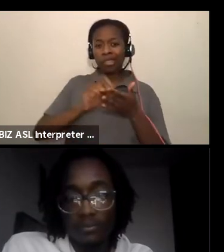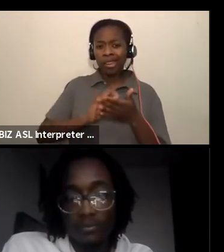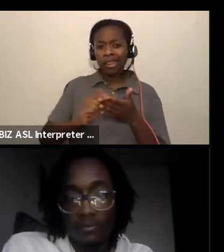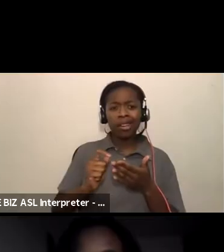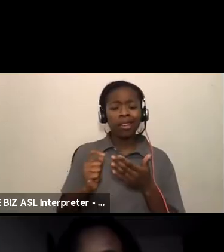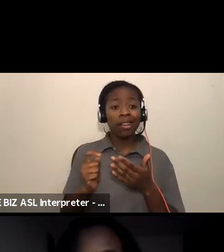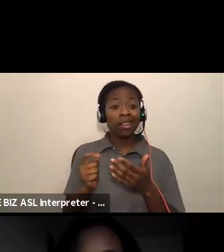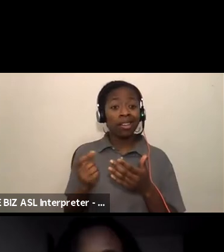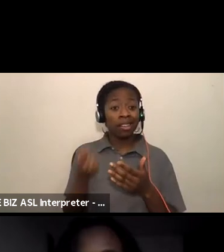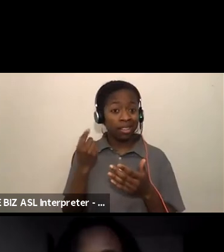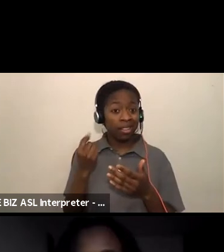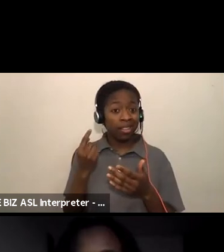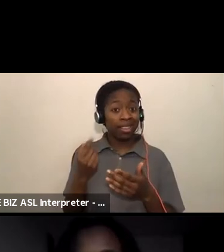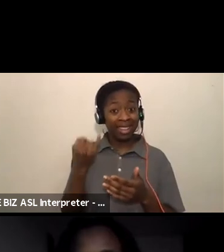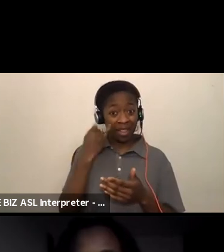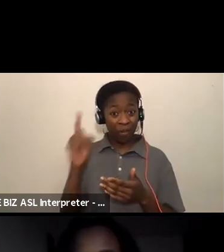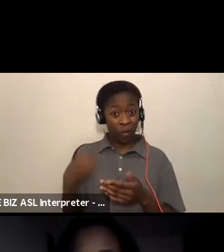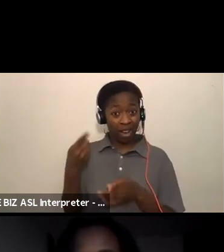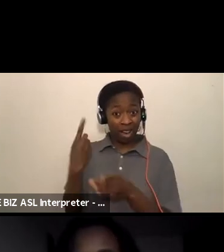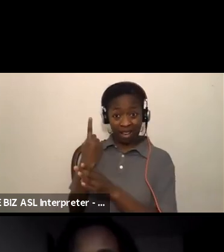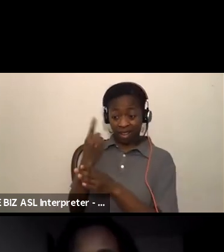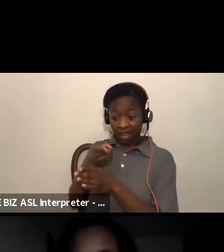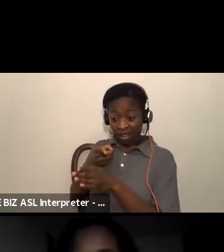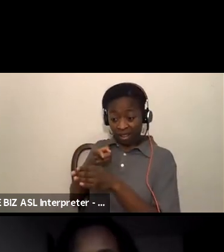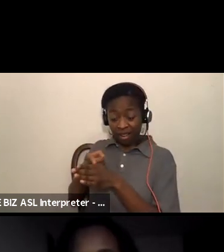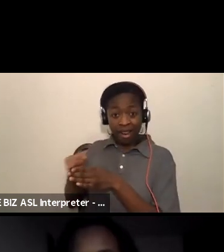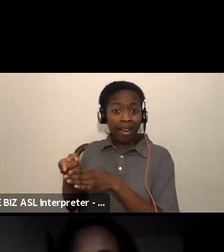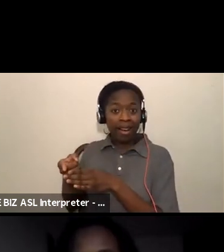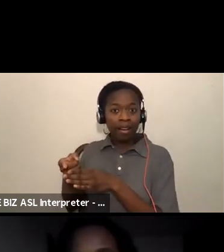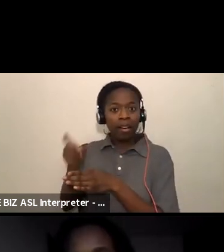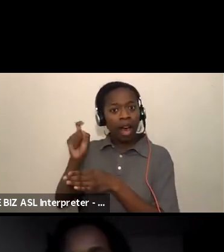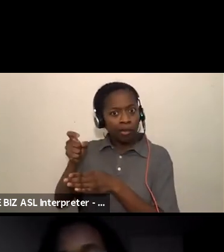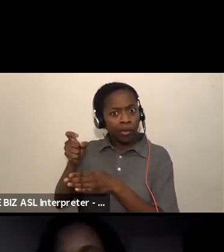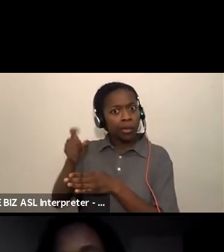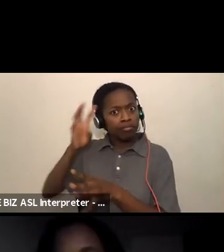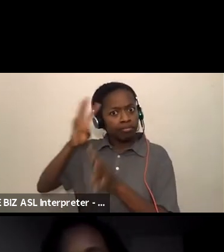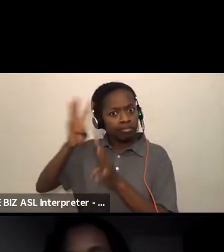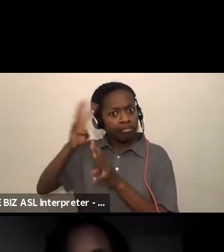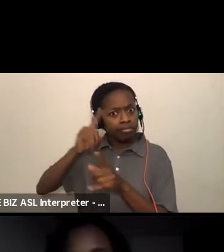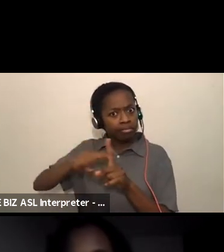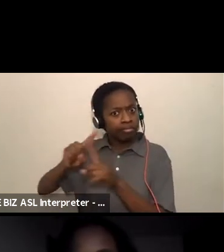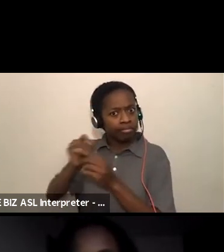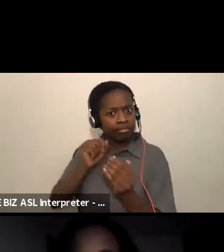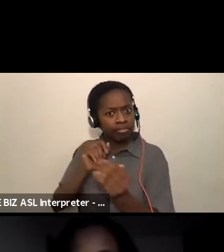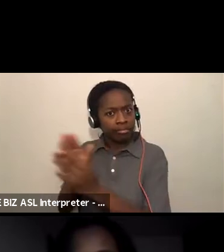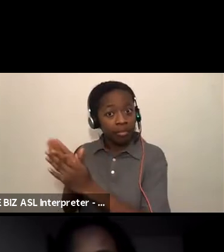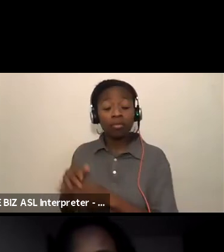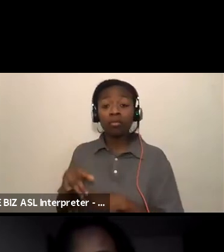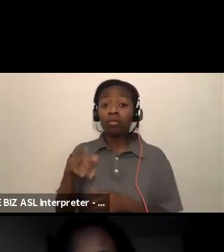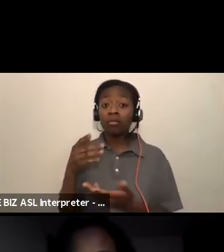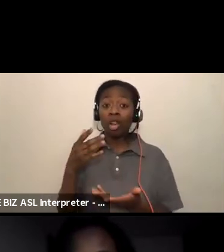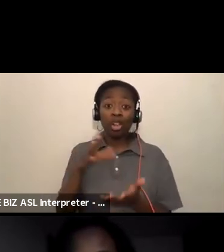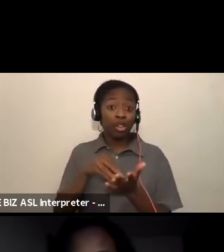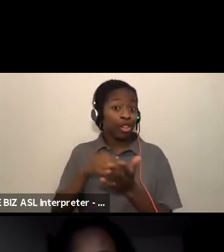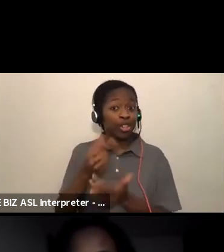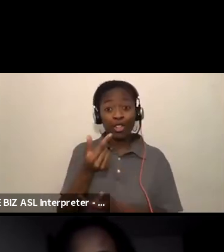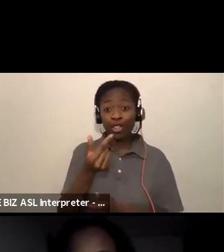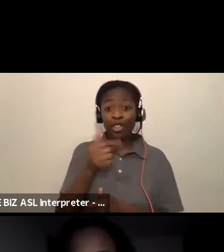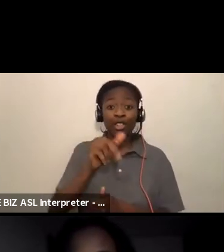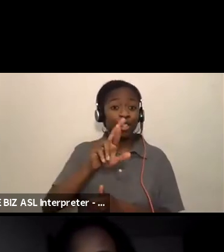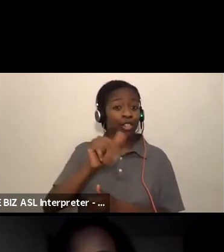that just to do that one thing, it takes many different ways to do it. And so learning to grant write, learning to network and